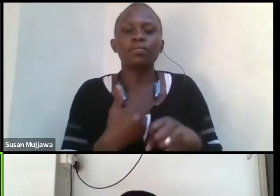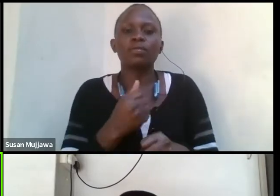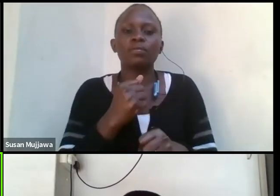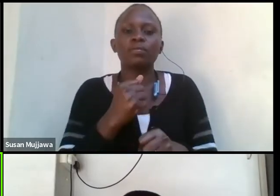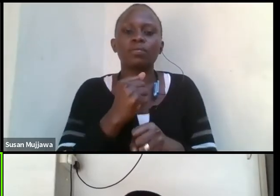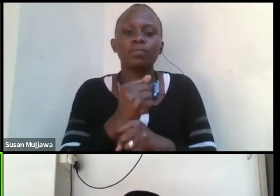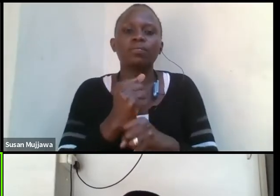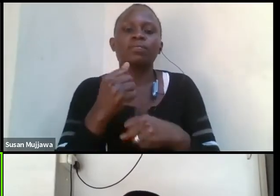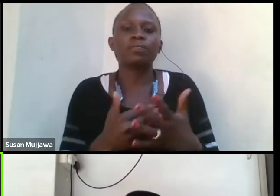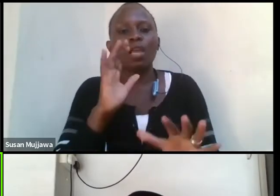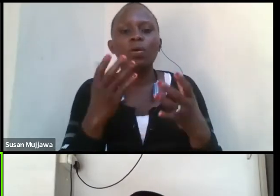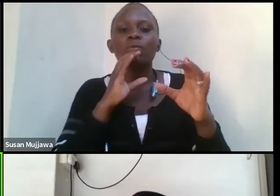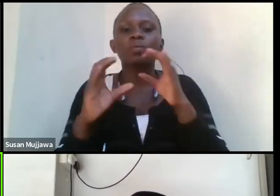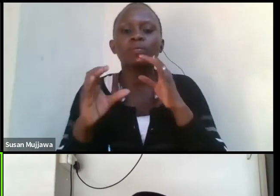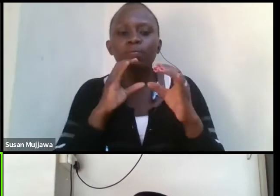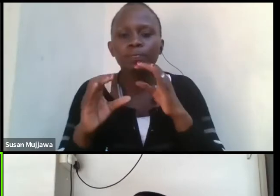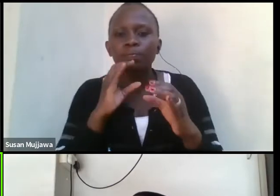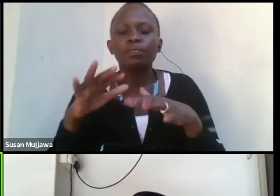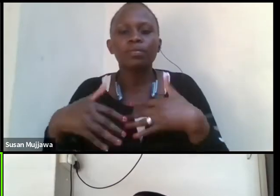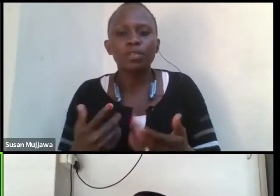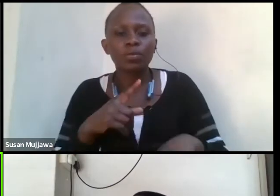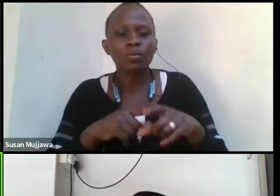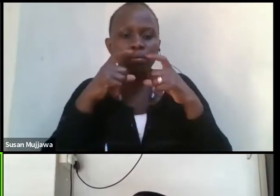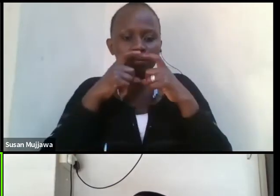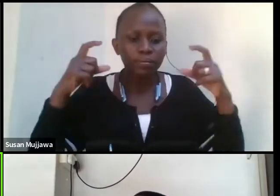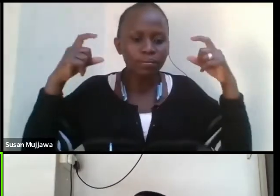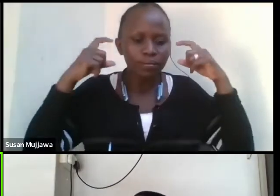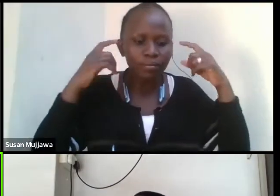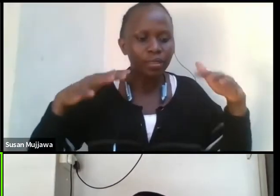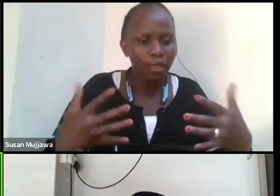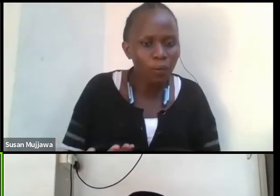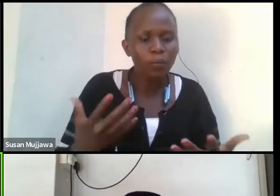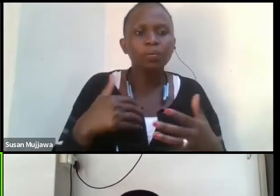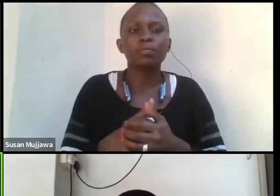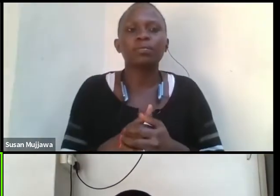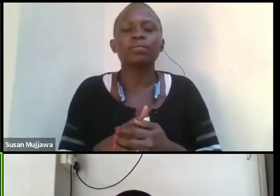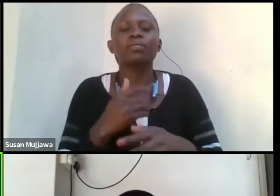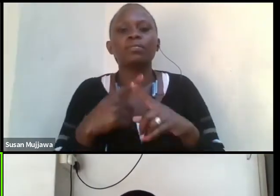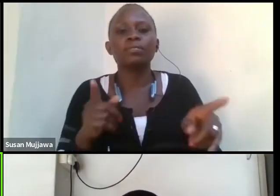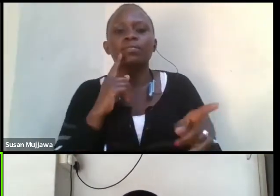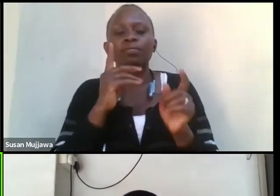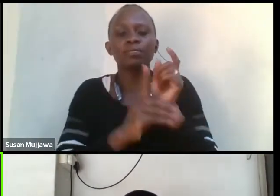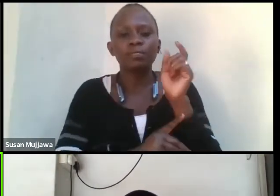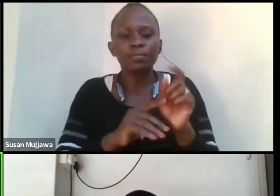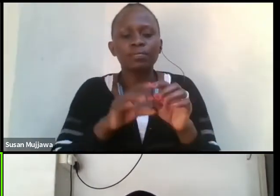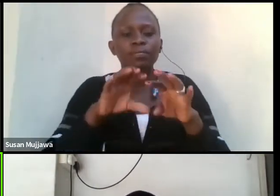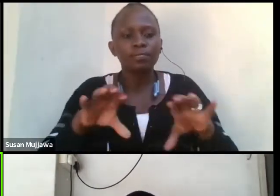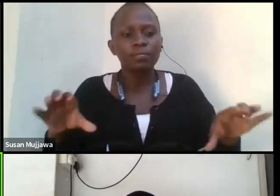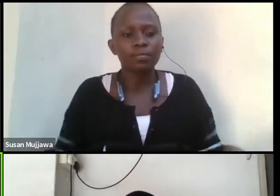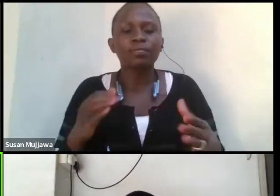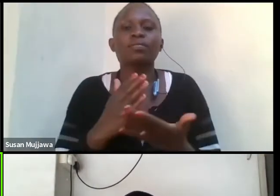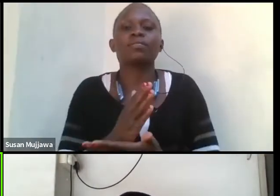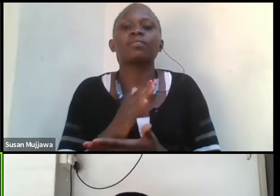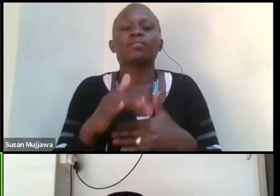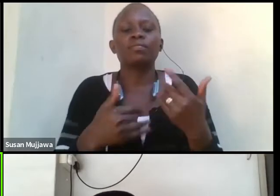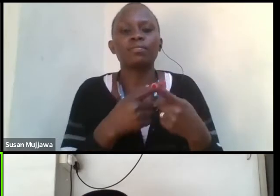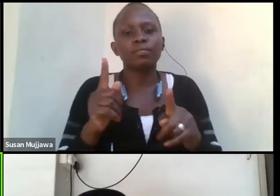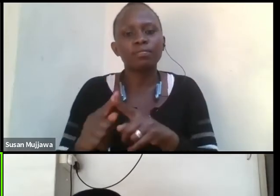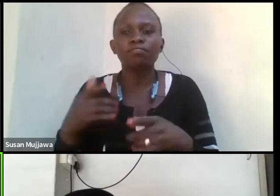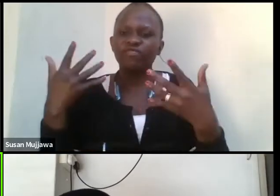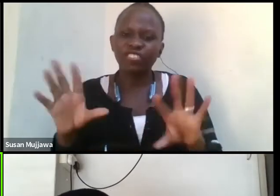we appreciate this. Logistics to market, yes, you heard that already from Daniel, but